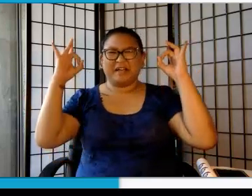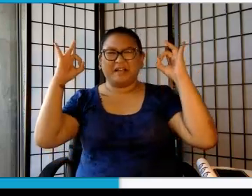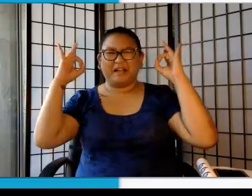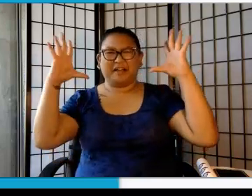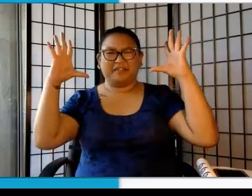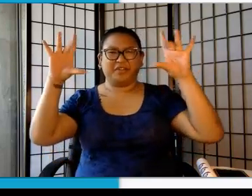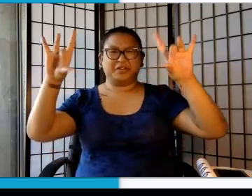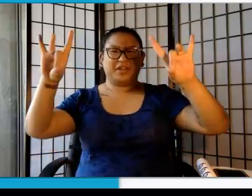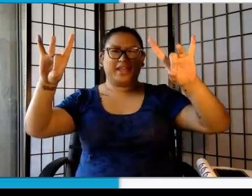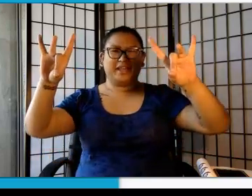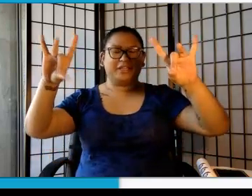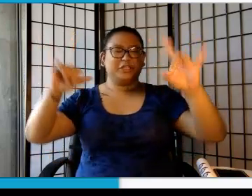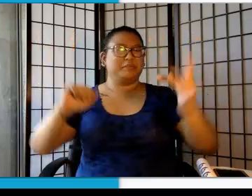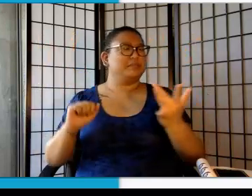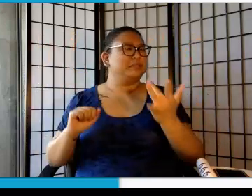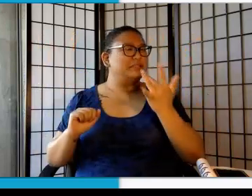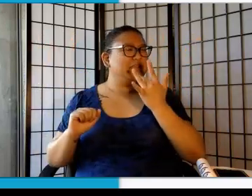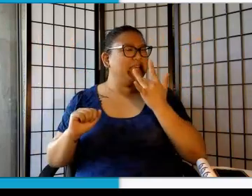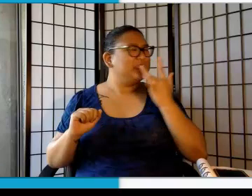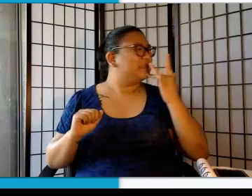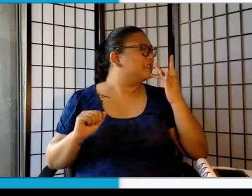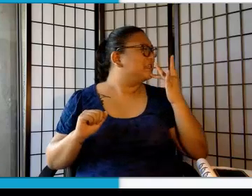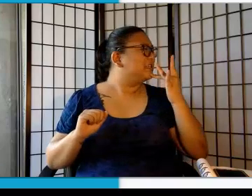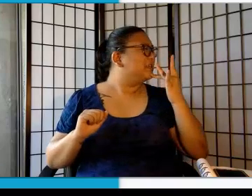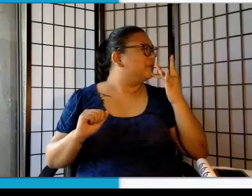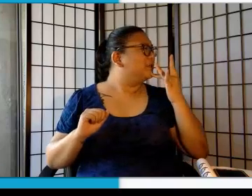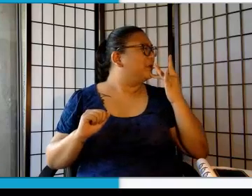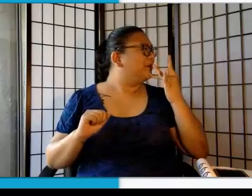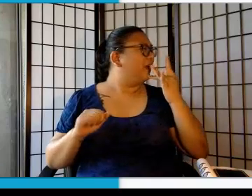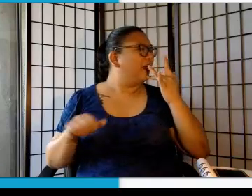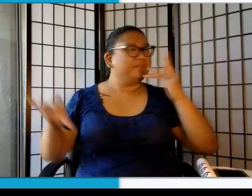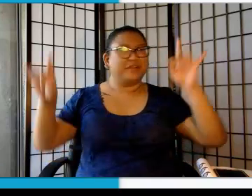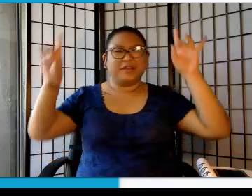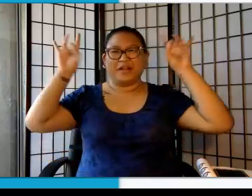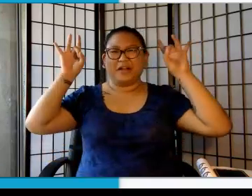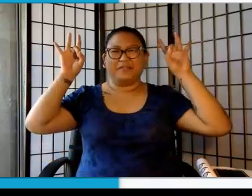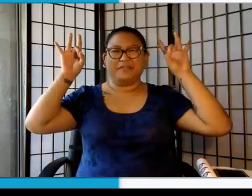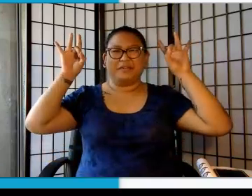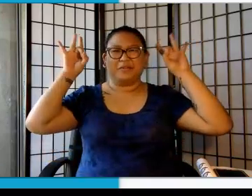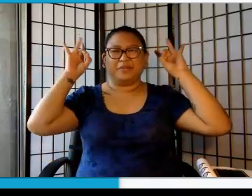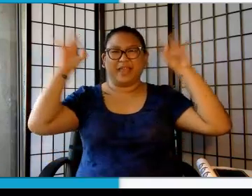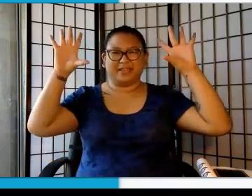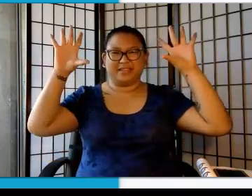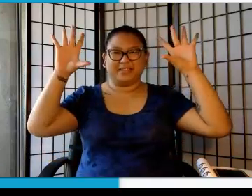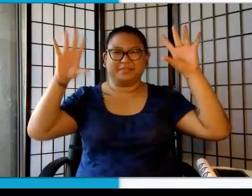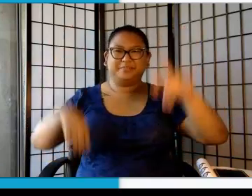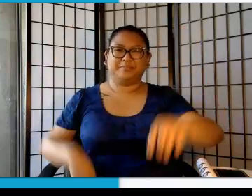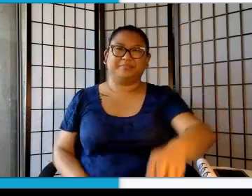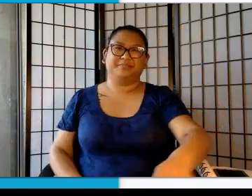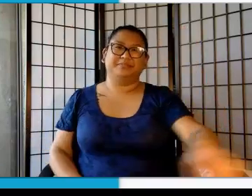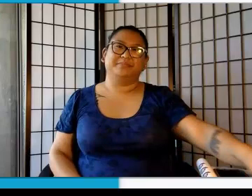Tastes awful. And those are 8-hand shapes. Taste through 25, awful with